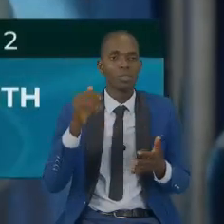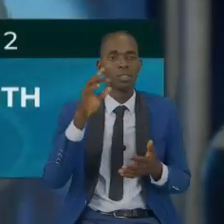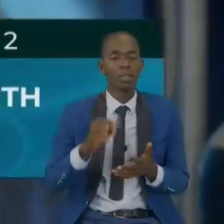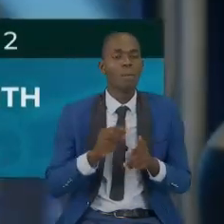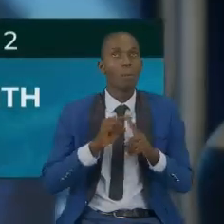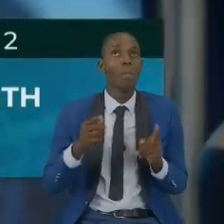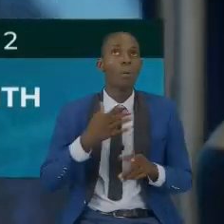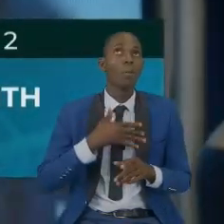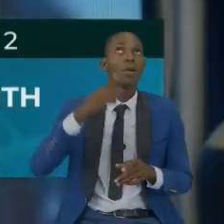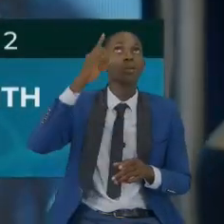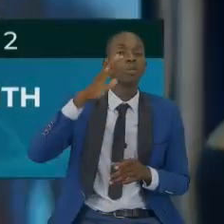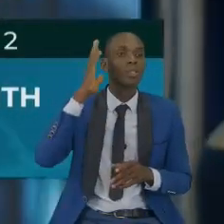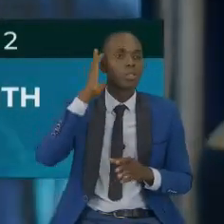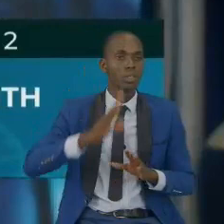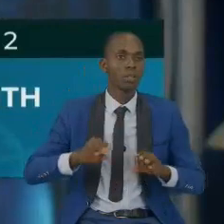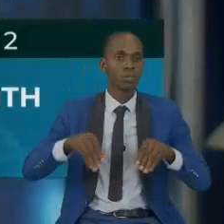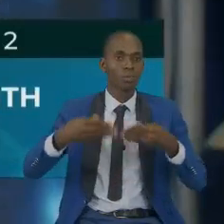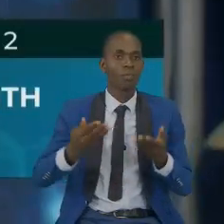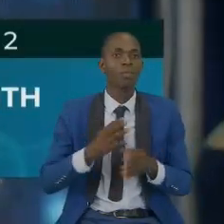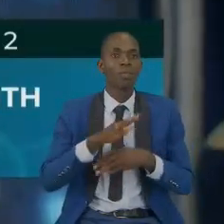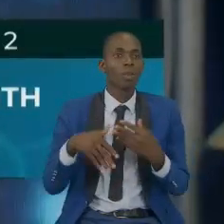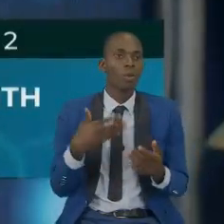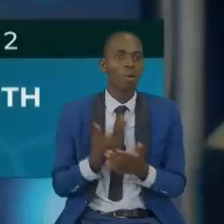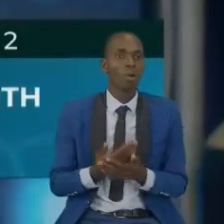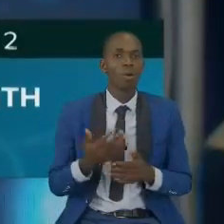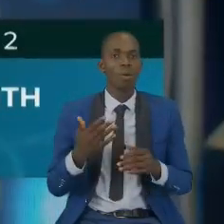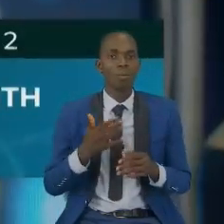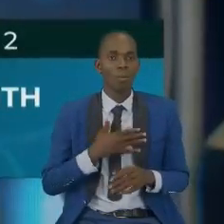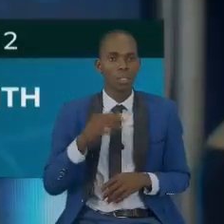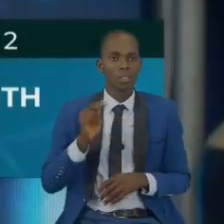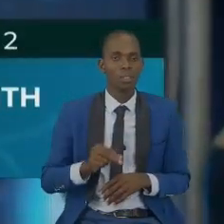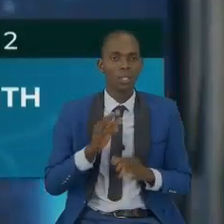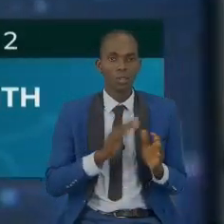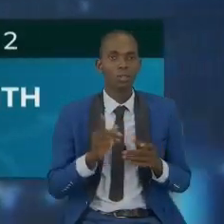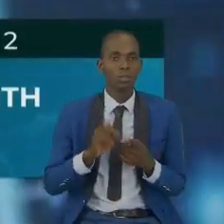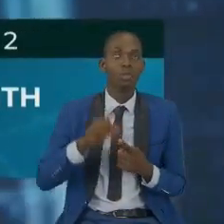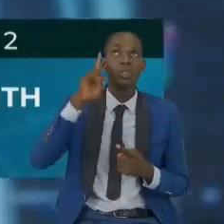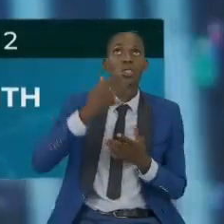all your need according to his riches in glory by